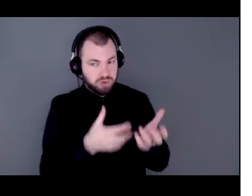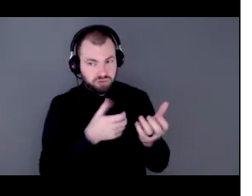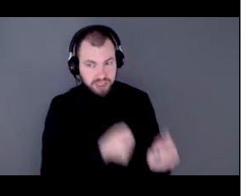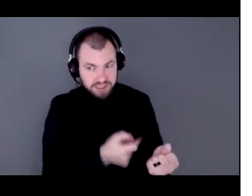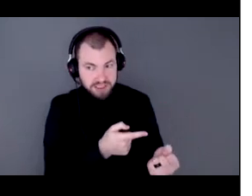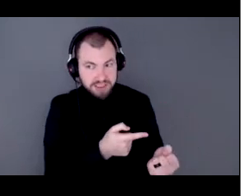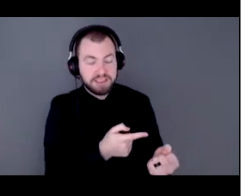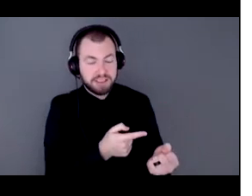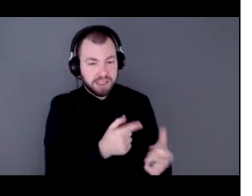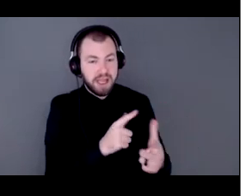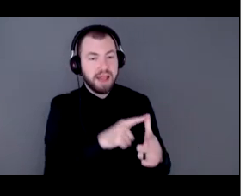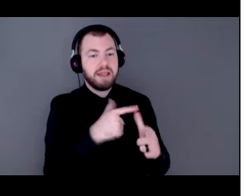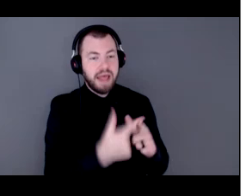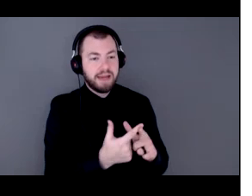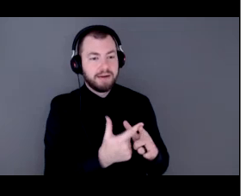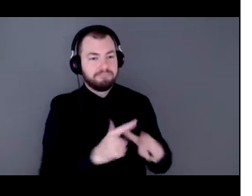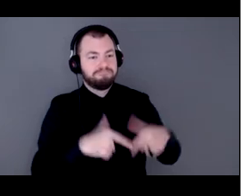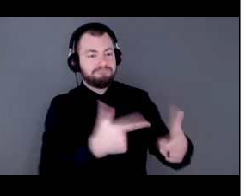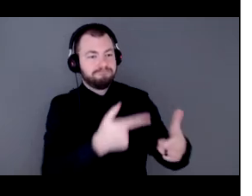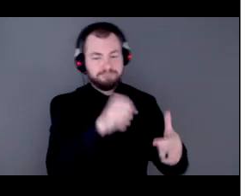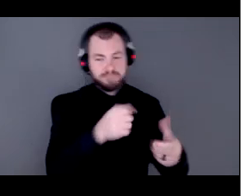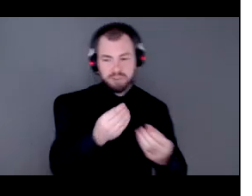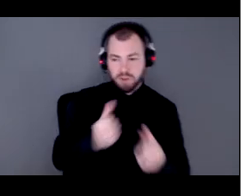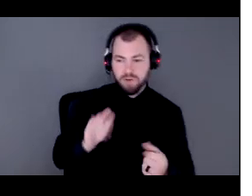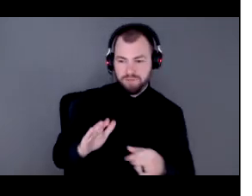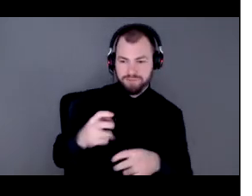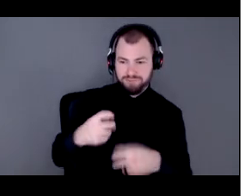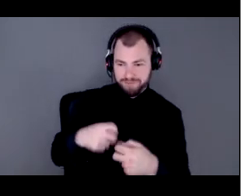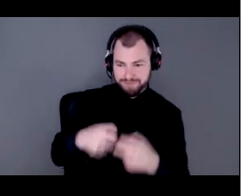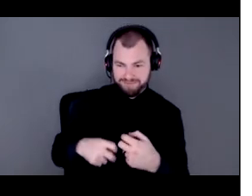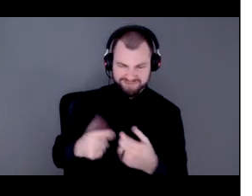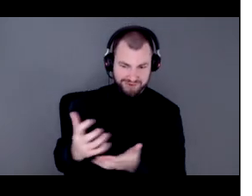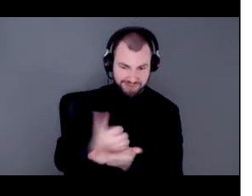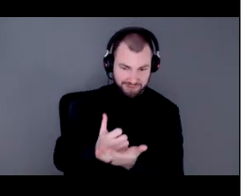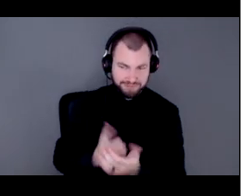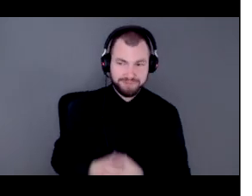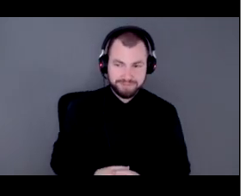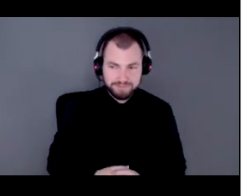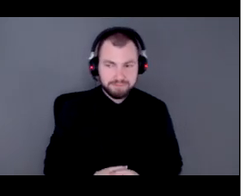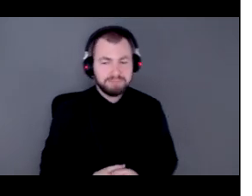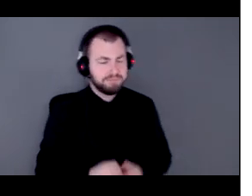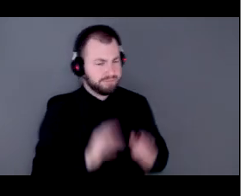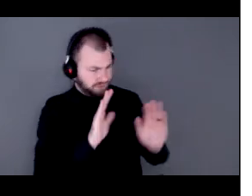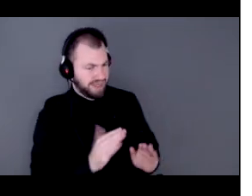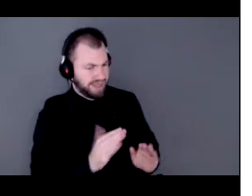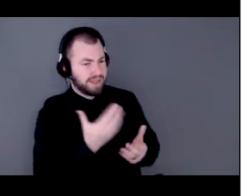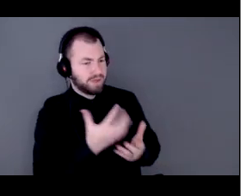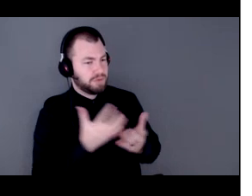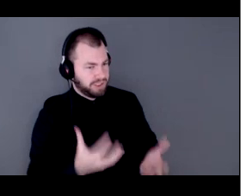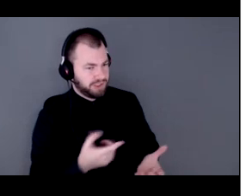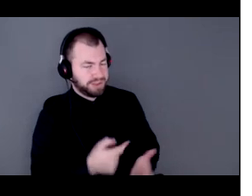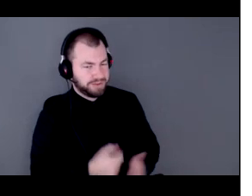toward them solving your problem, which is I need revenue. Yeah, great. Thank you so